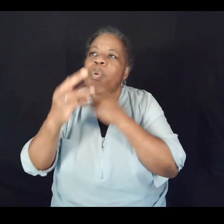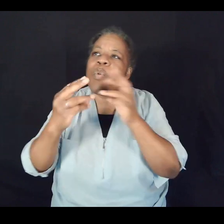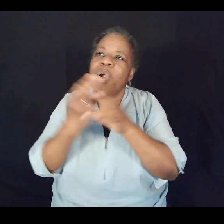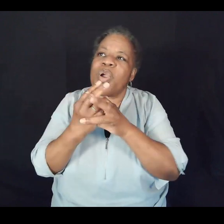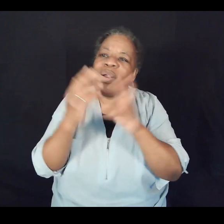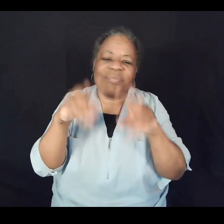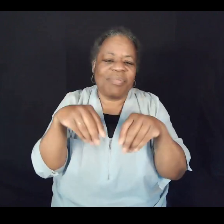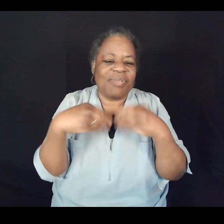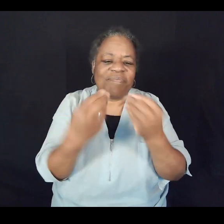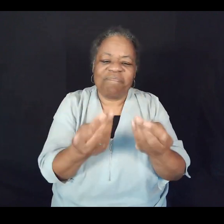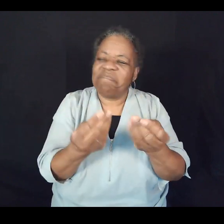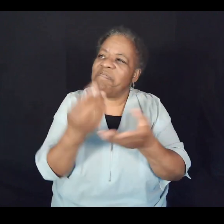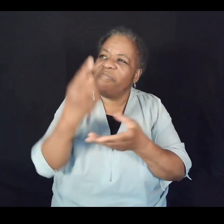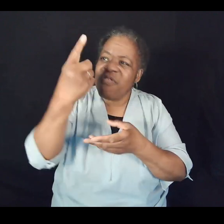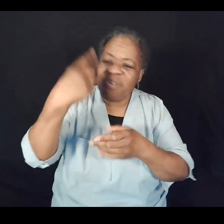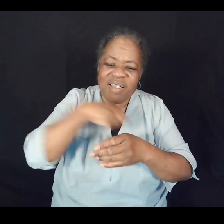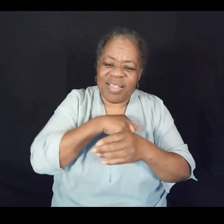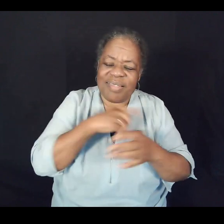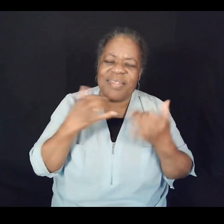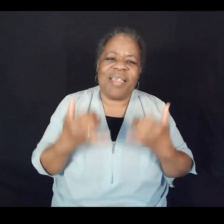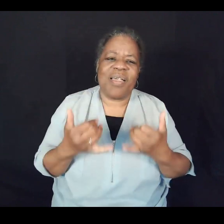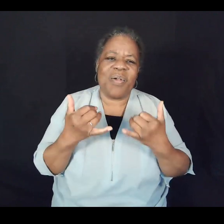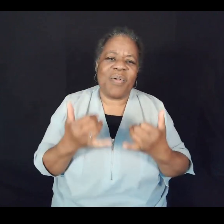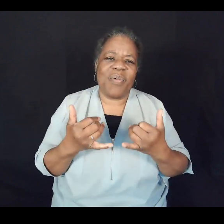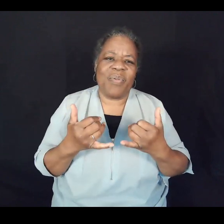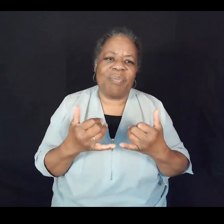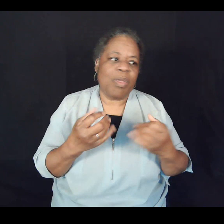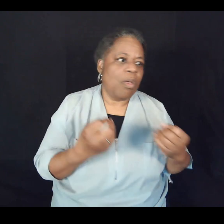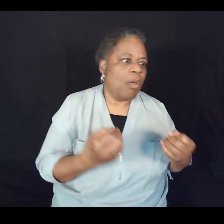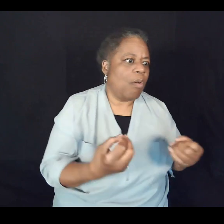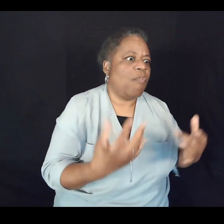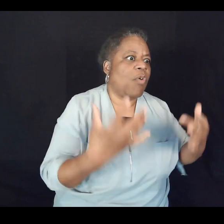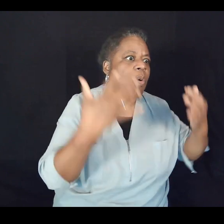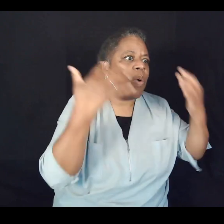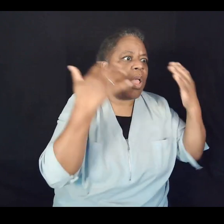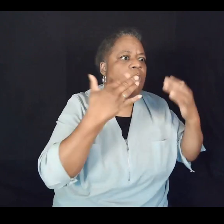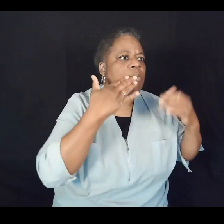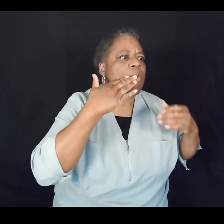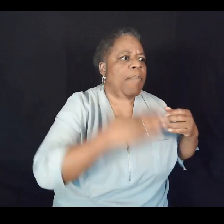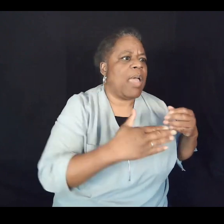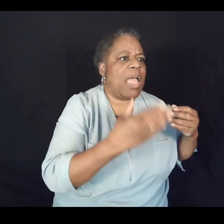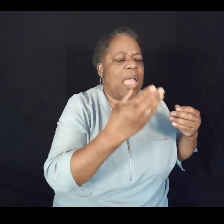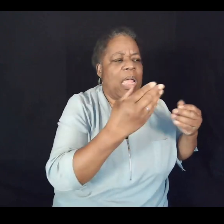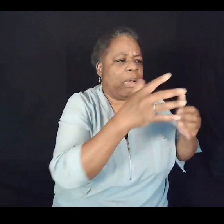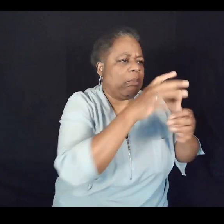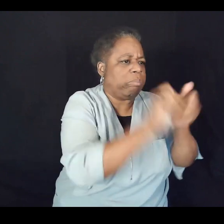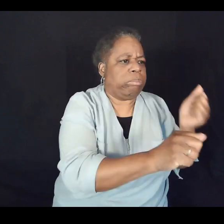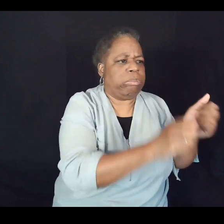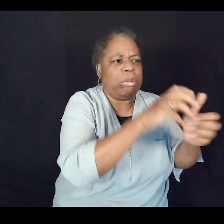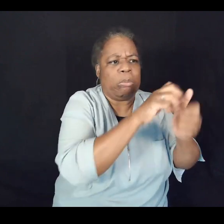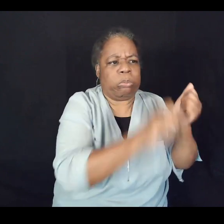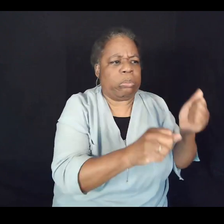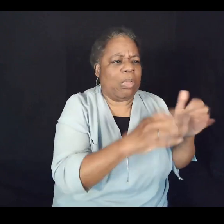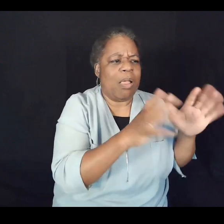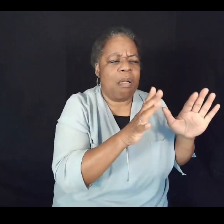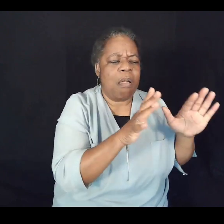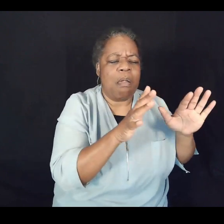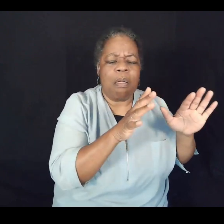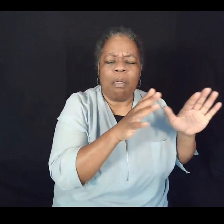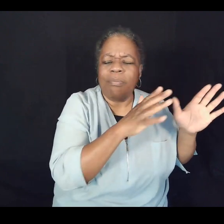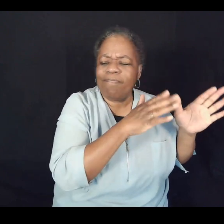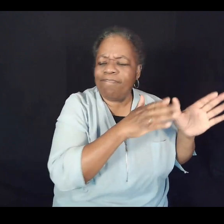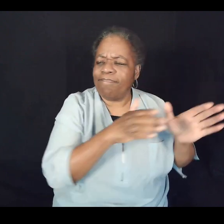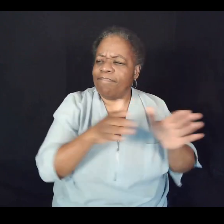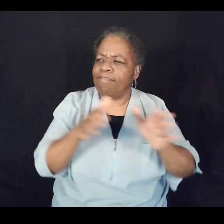us now. So may we not be overwhelmed by the bad news and the doomsday scenarios, but may we thrive in the hope